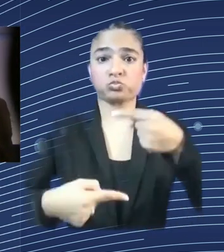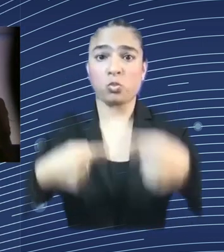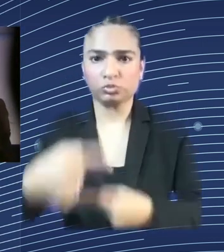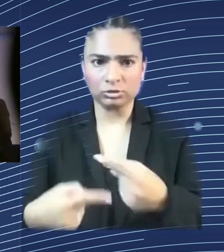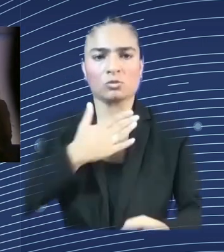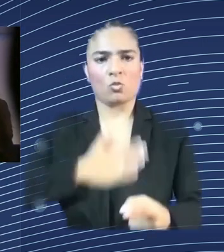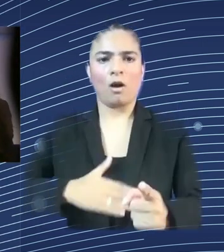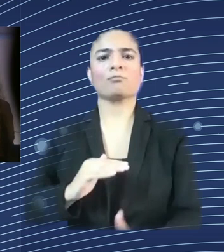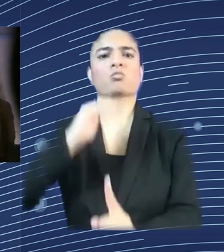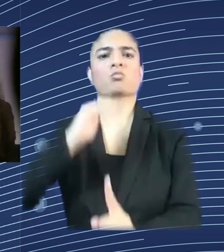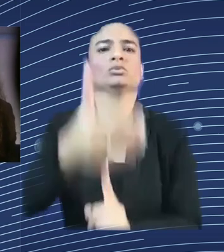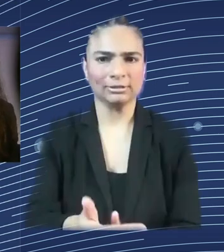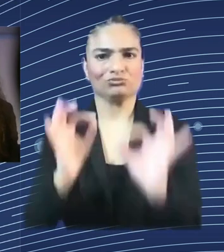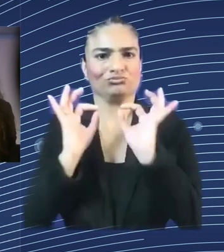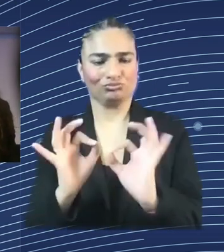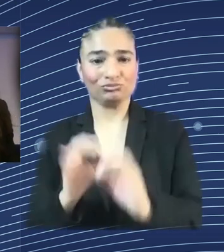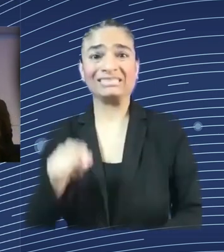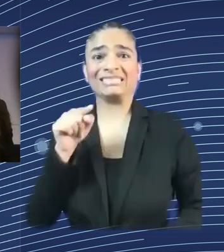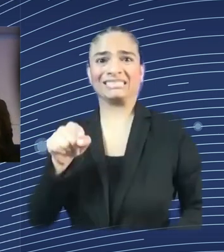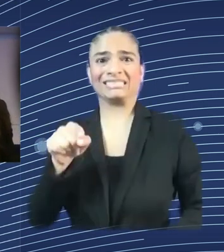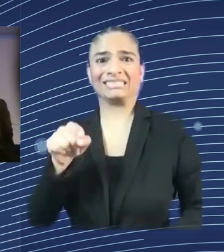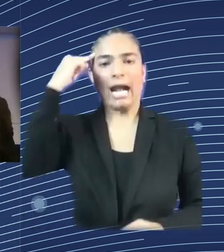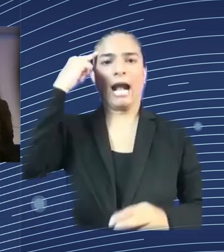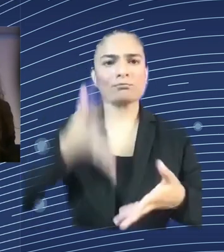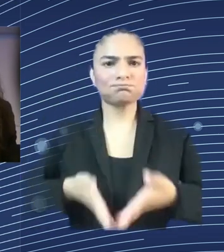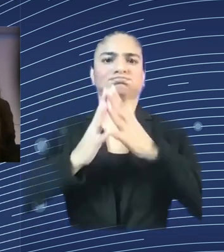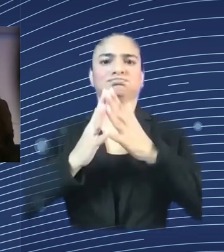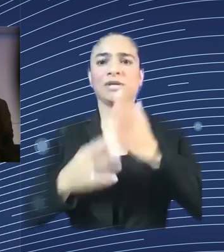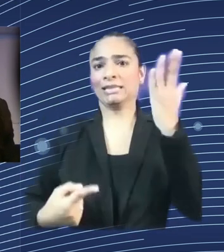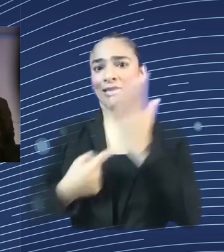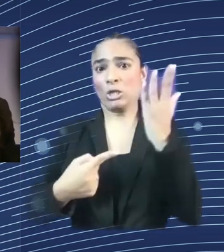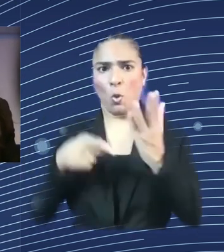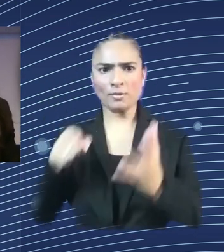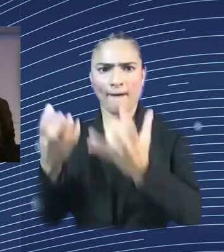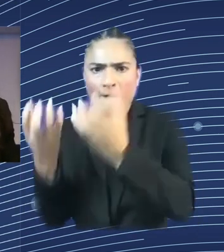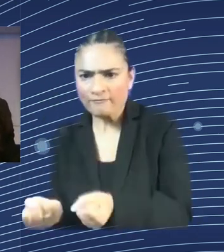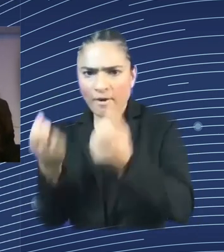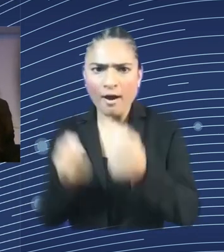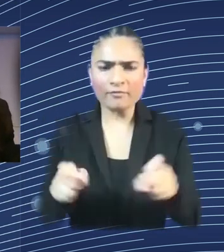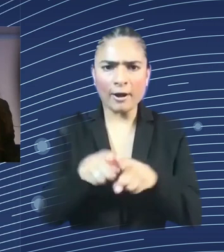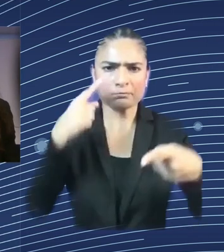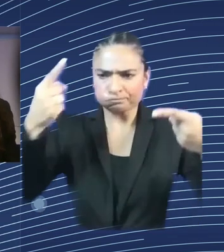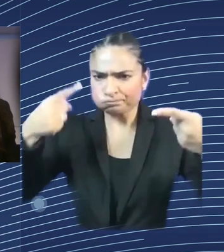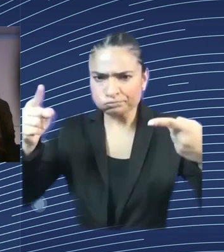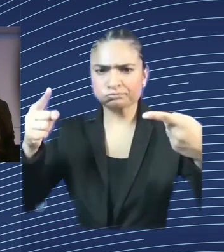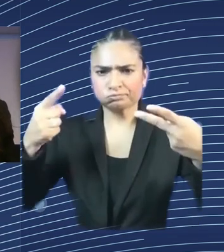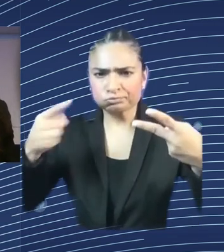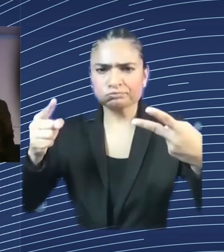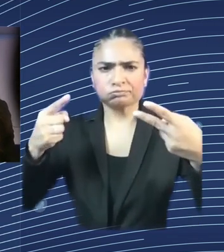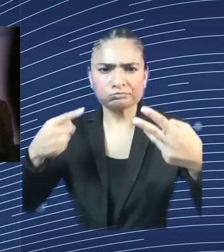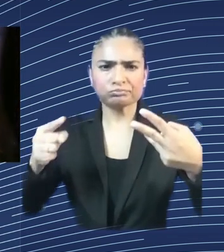any risks or harms that could be impacting society. I really like the example that Gemma